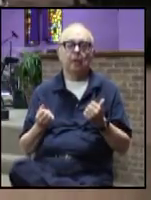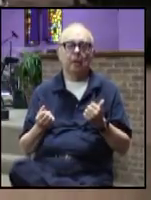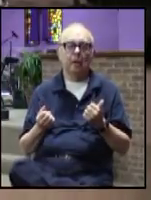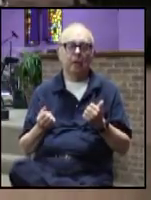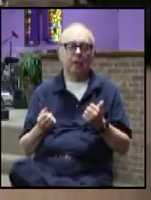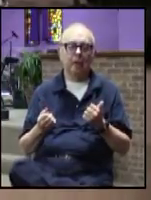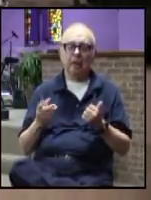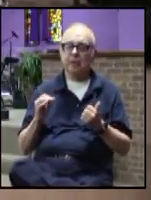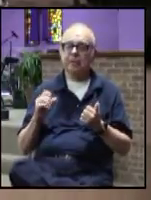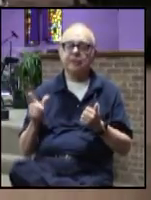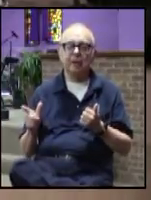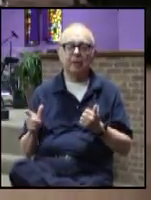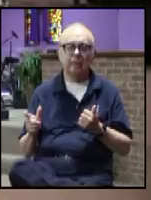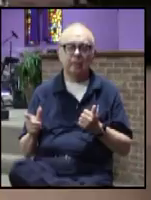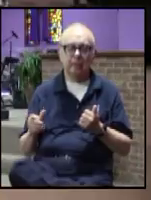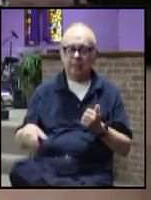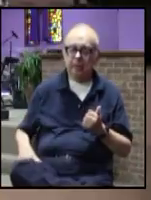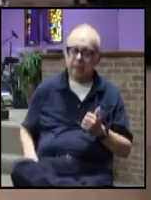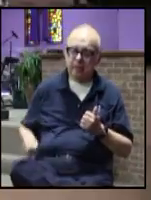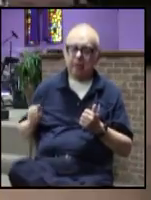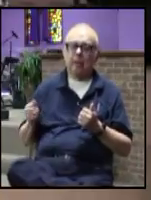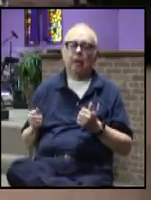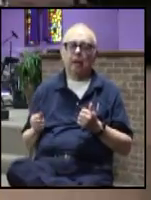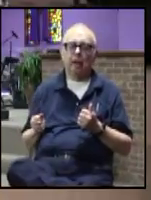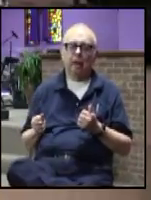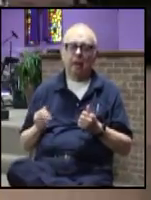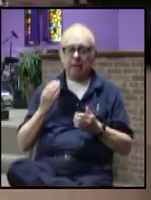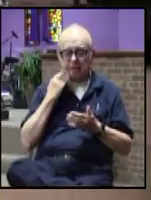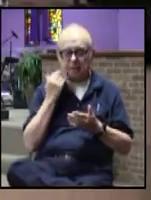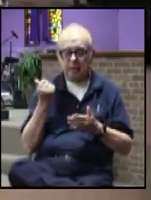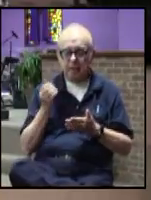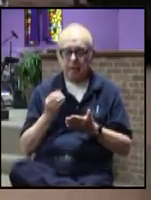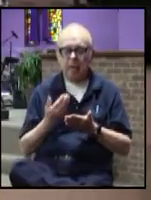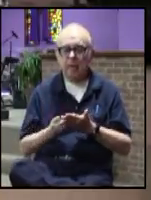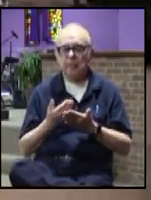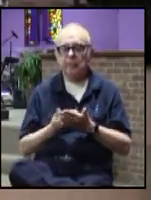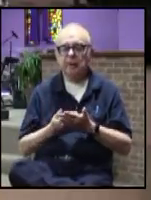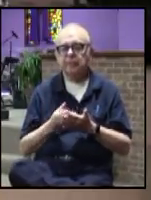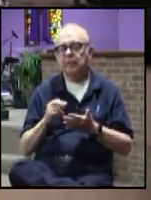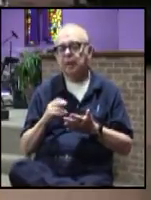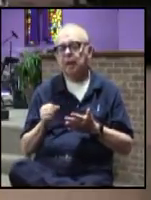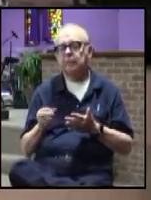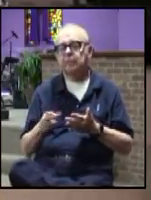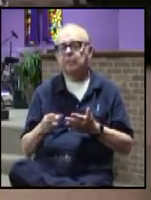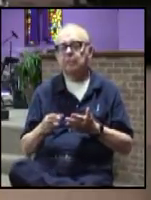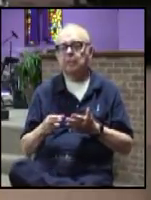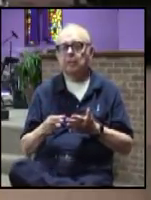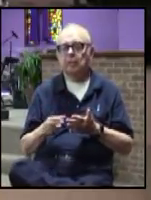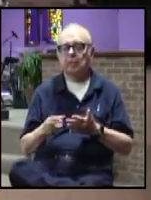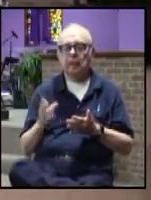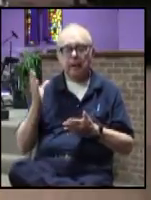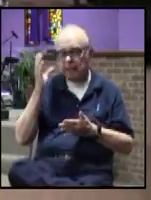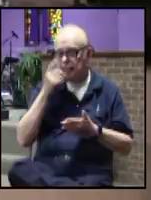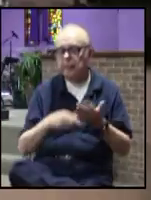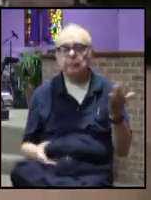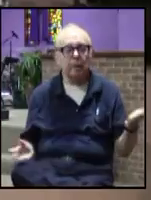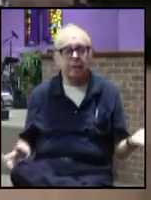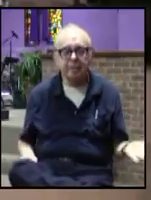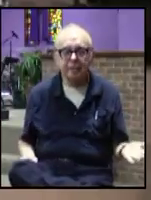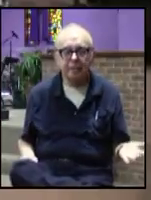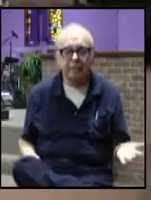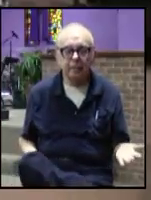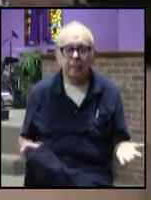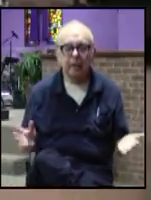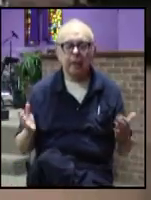says, deal. I reached in my pocket. He said, I knew I had a few bucks in cash. And guess